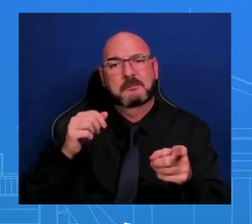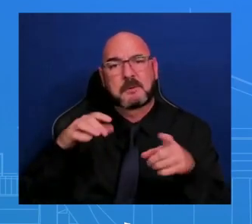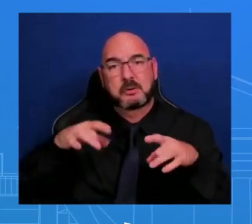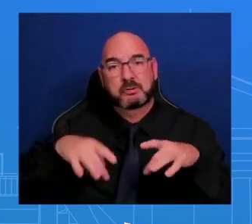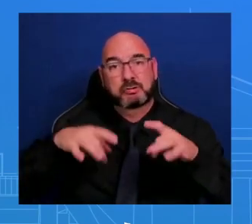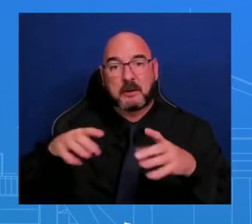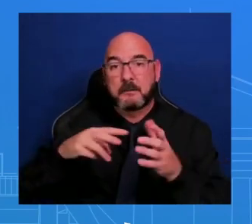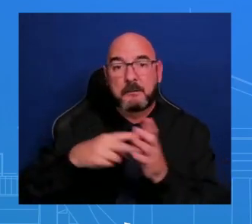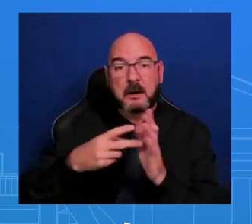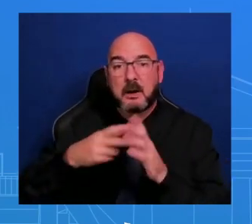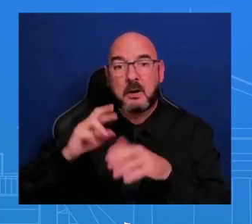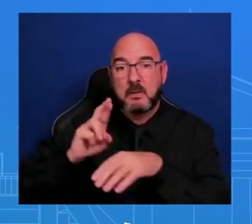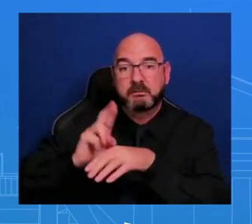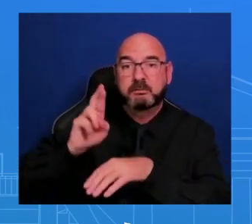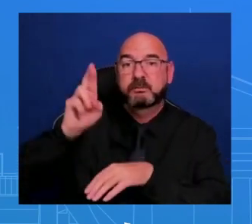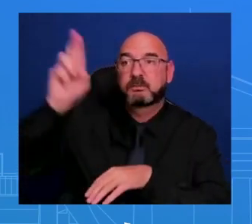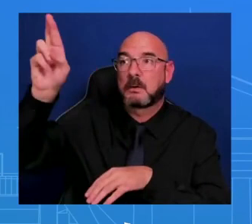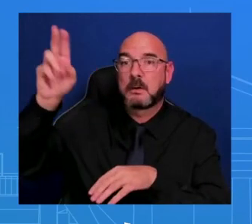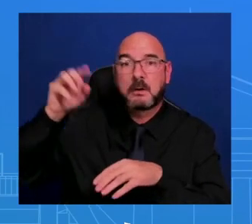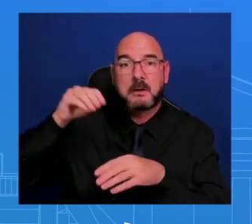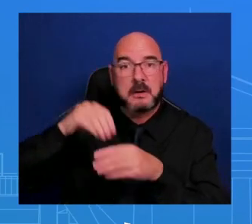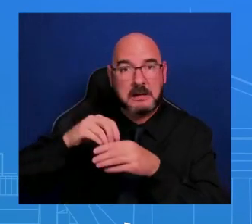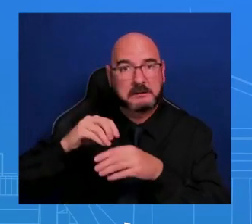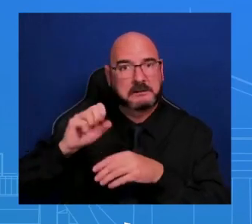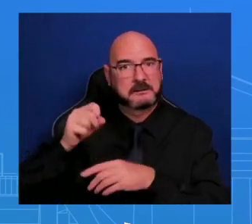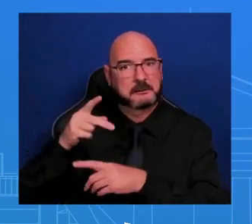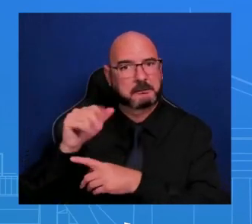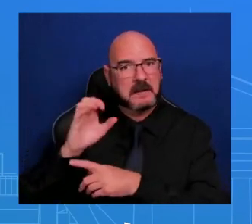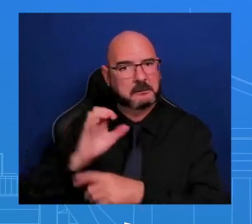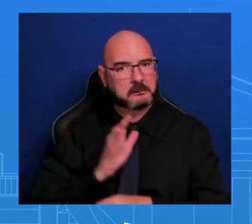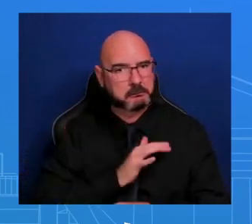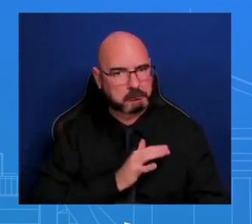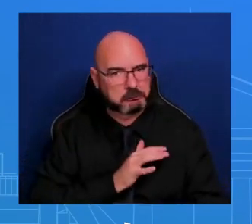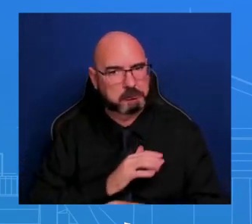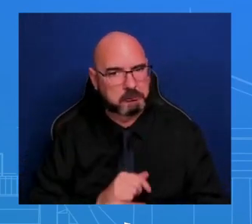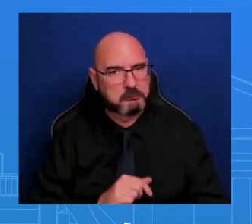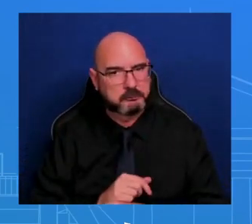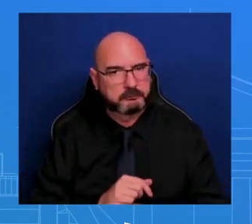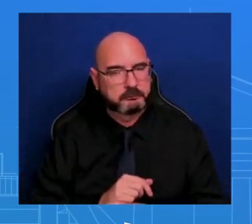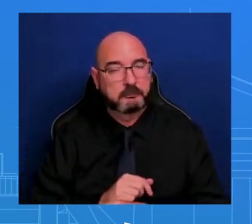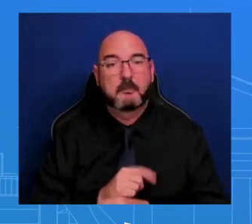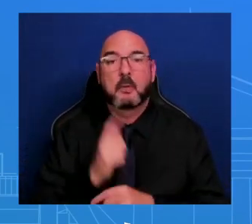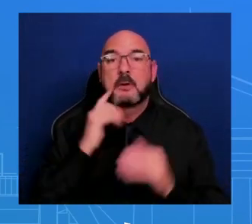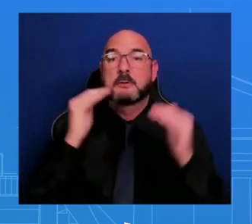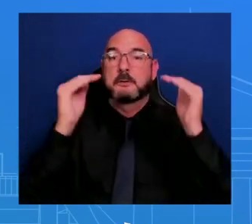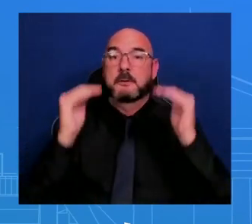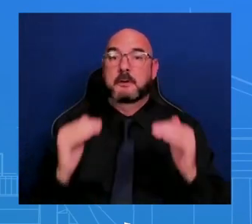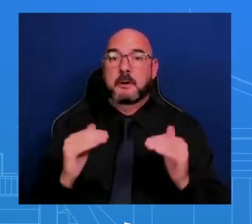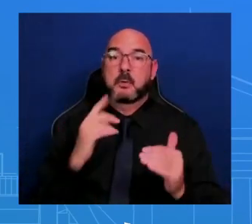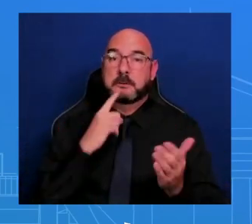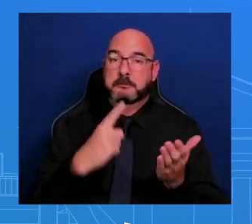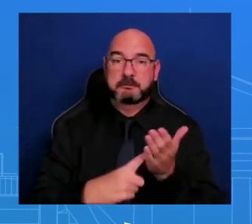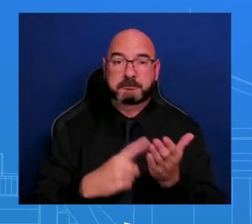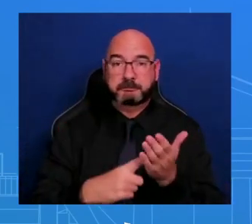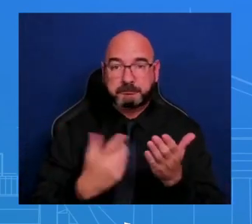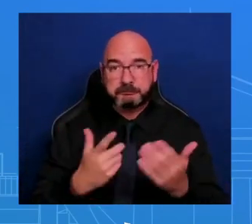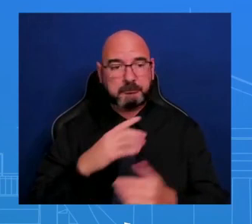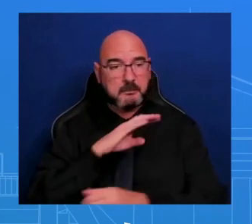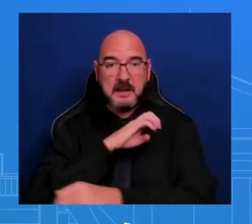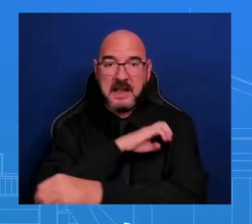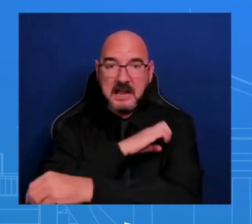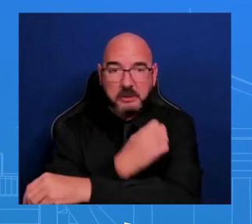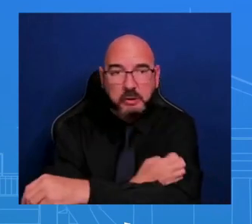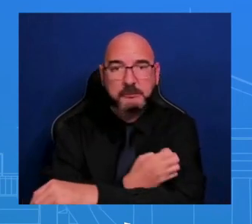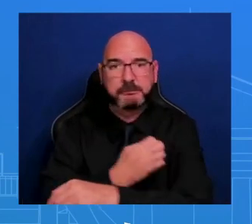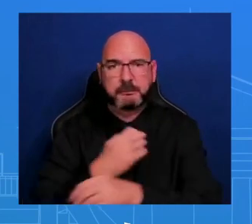energy by building resilient, sustainable, and secure critical mineral supply chains. Secretary of Commerce was over at the embassy today talking about that